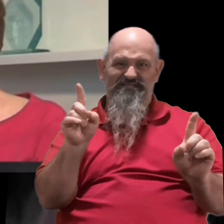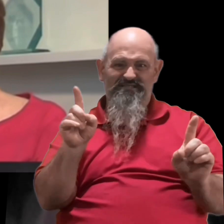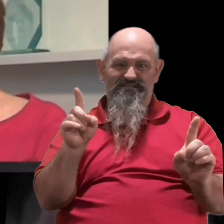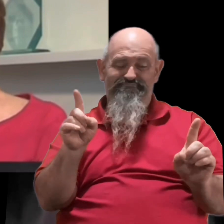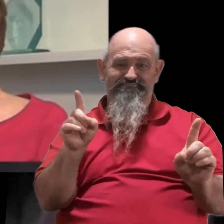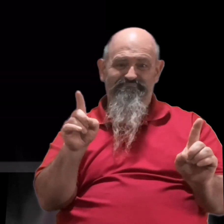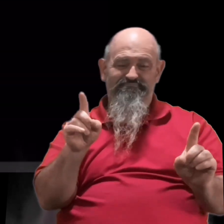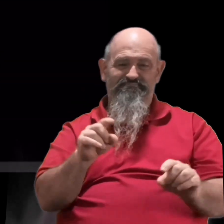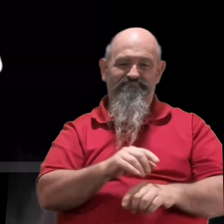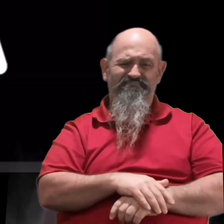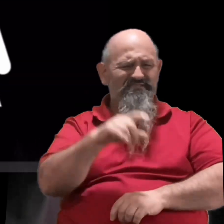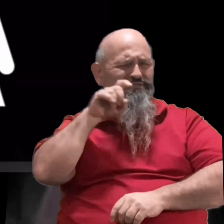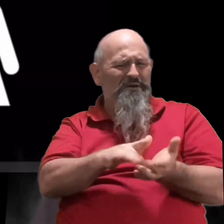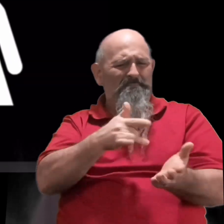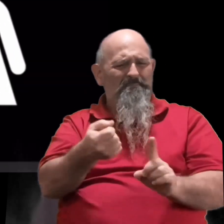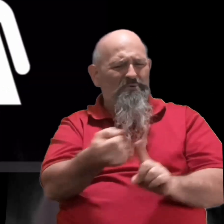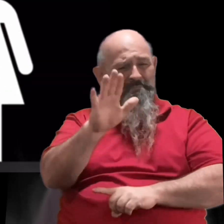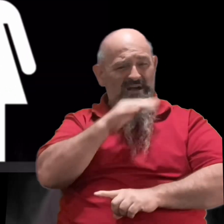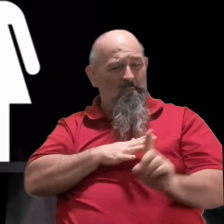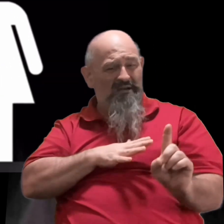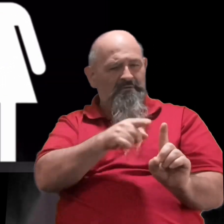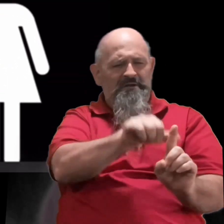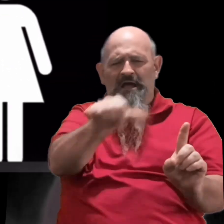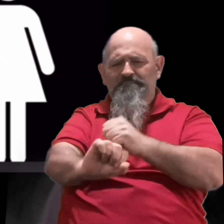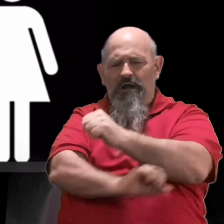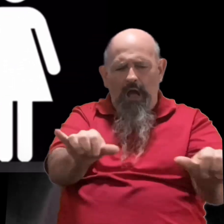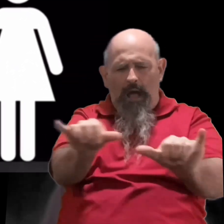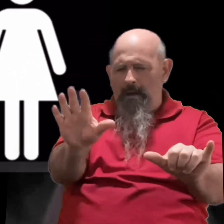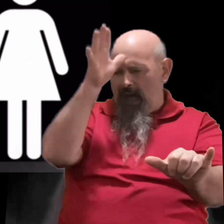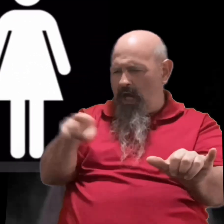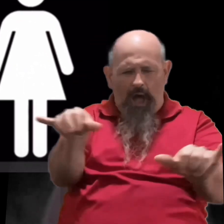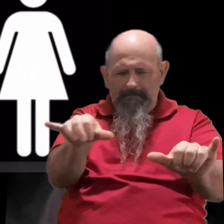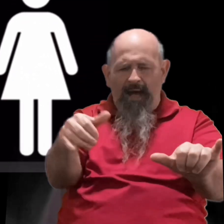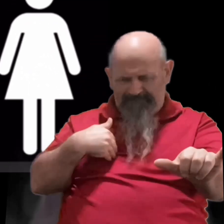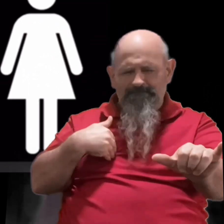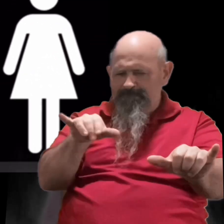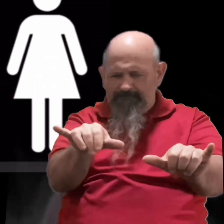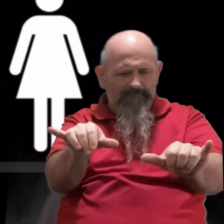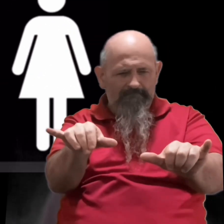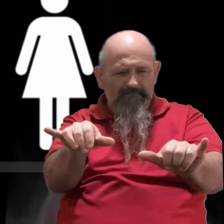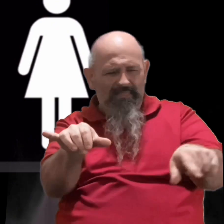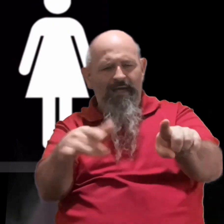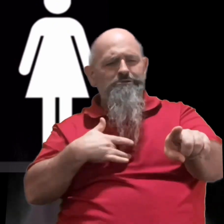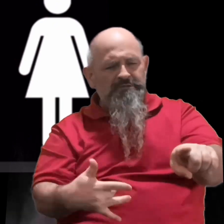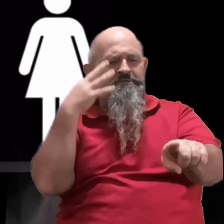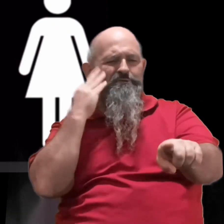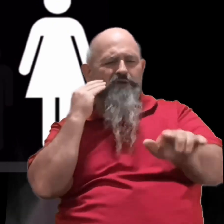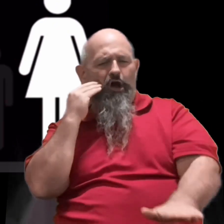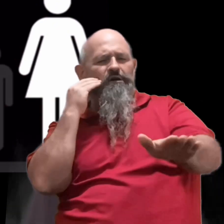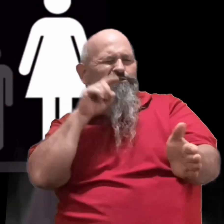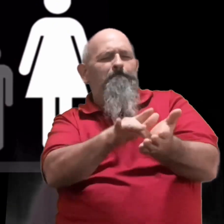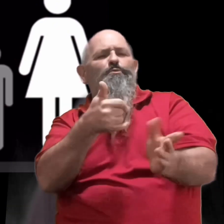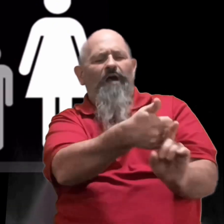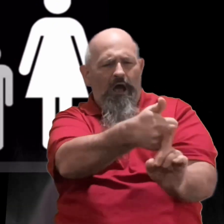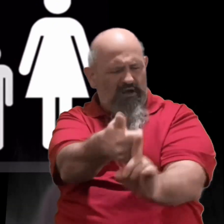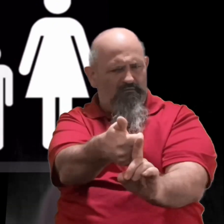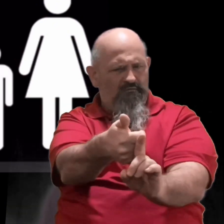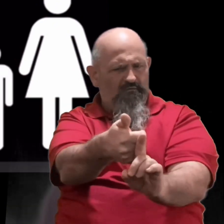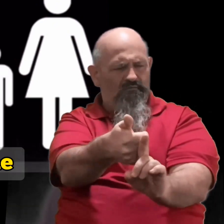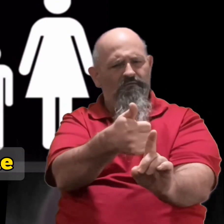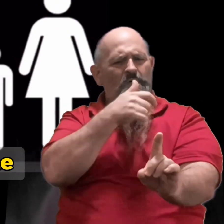difference. Sexual abuse by women has the same foundation as that committed by men. They've generally experienced childhood abuse